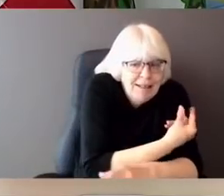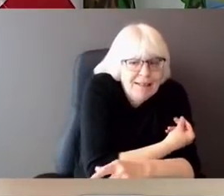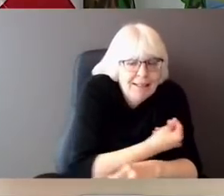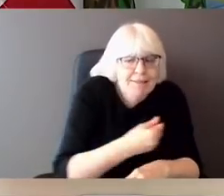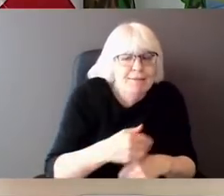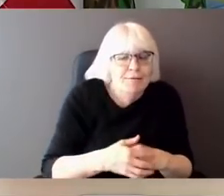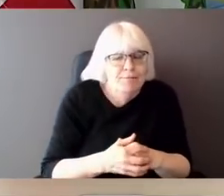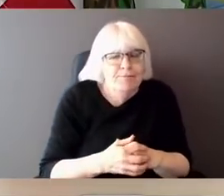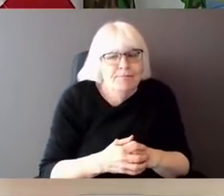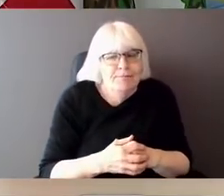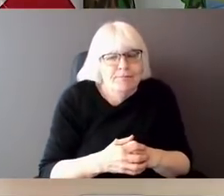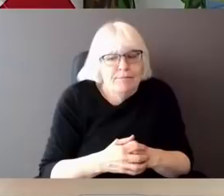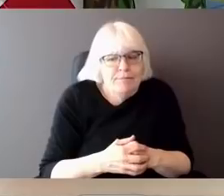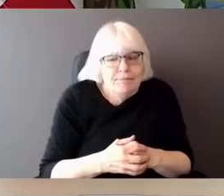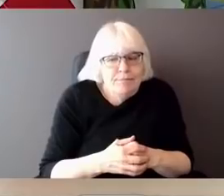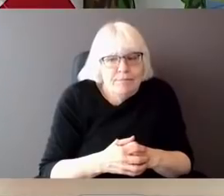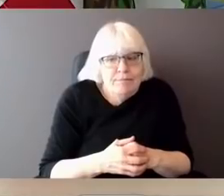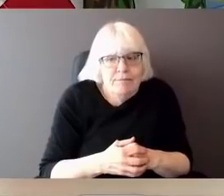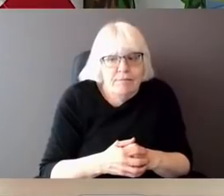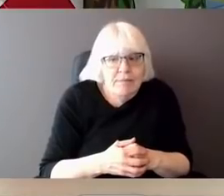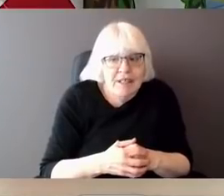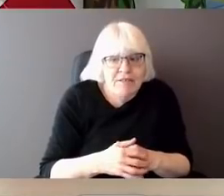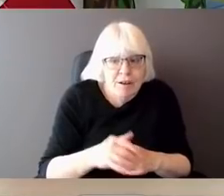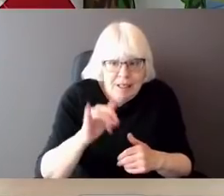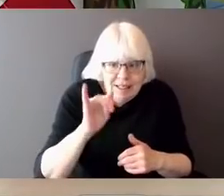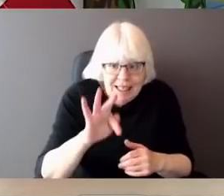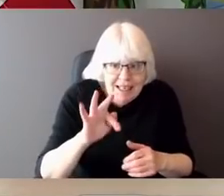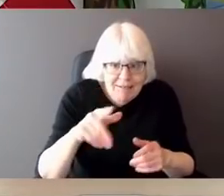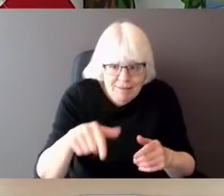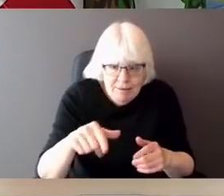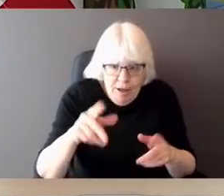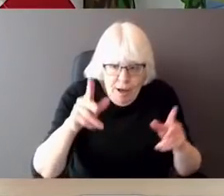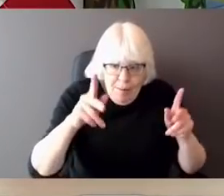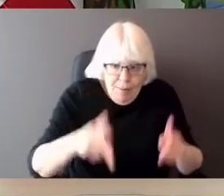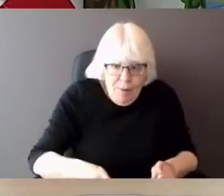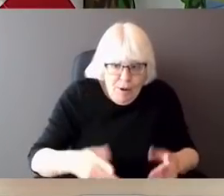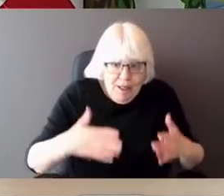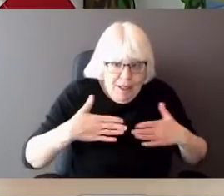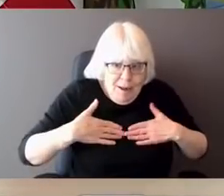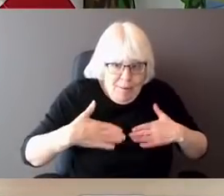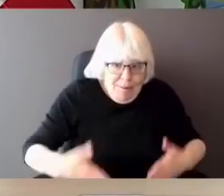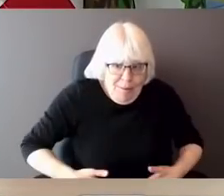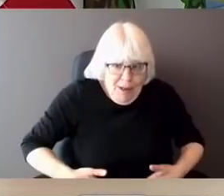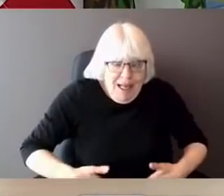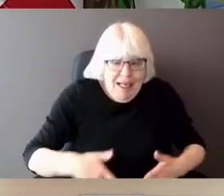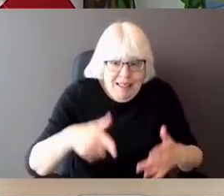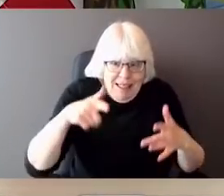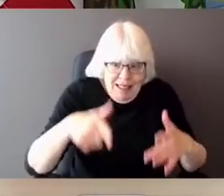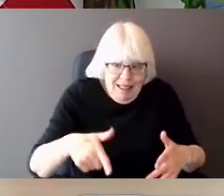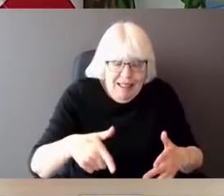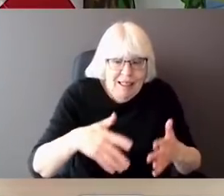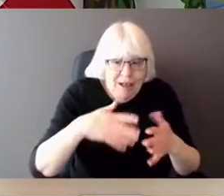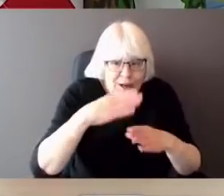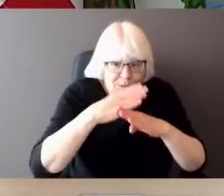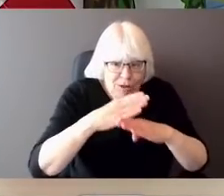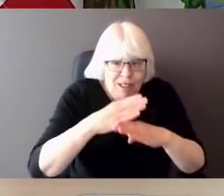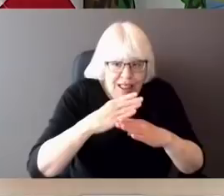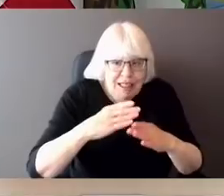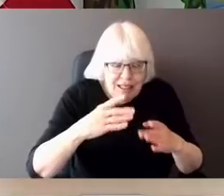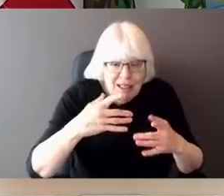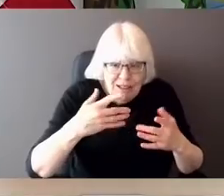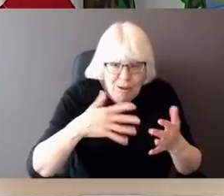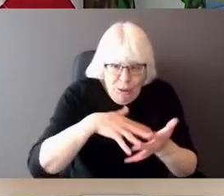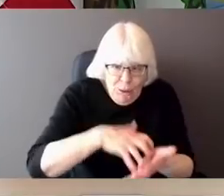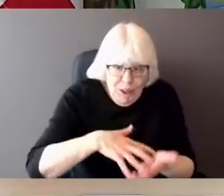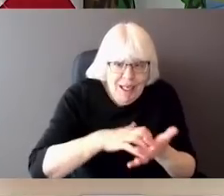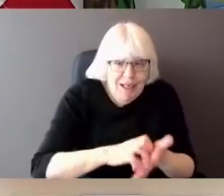immune status, whether they're immunocompromised, is considered a risk factor for more severe outcomes to COVID-19.